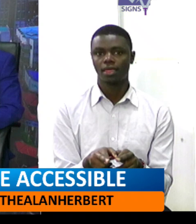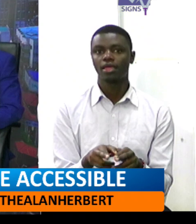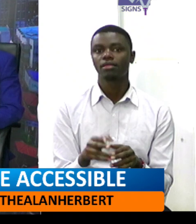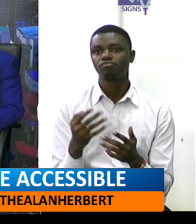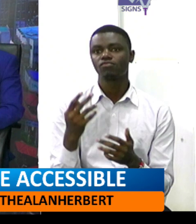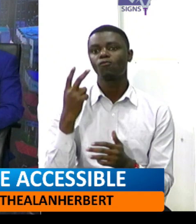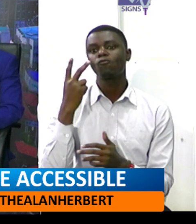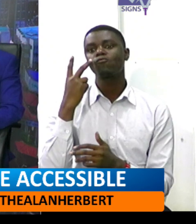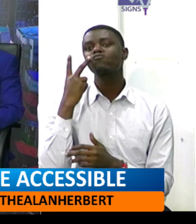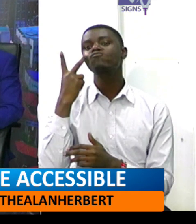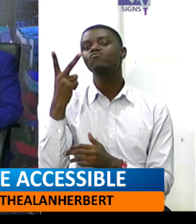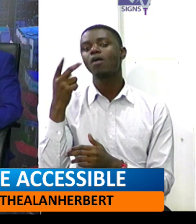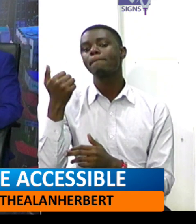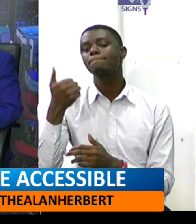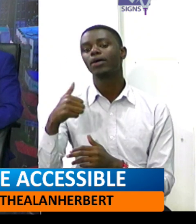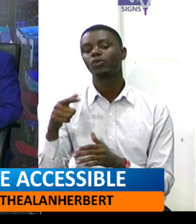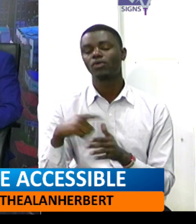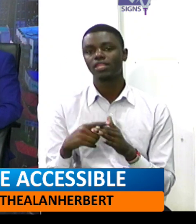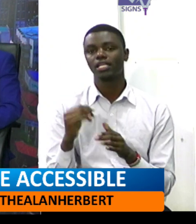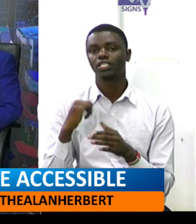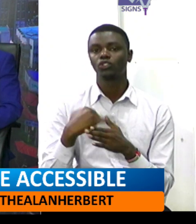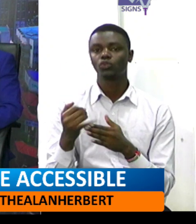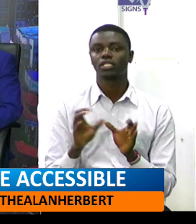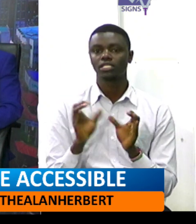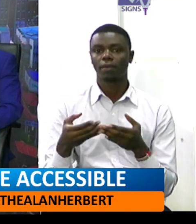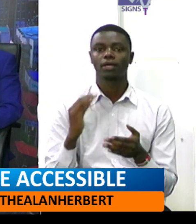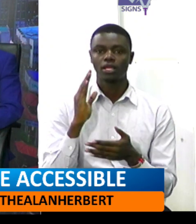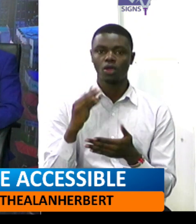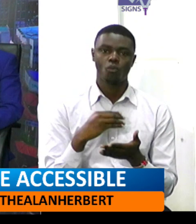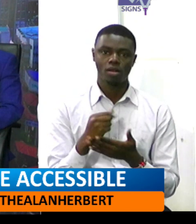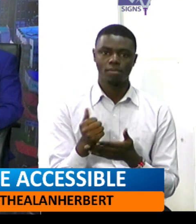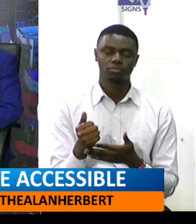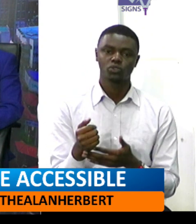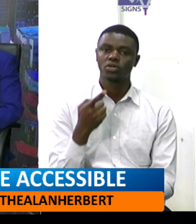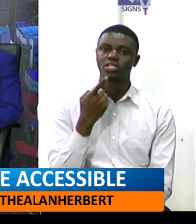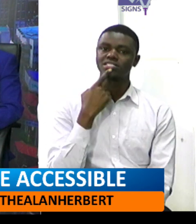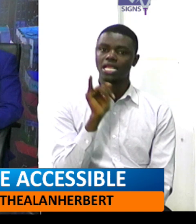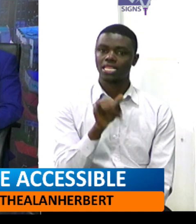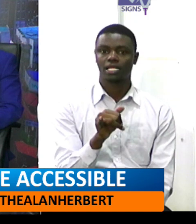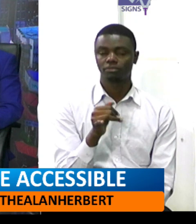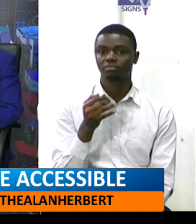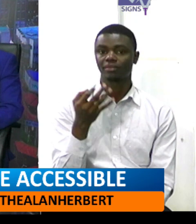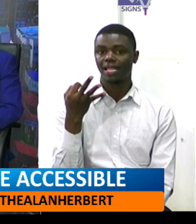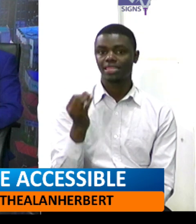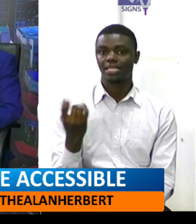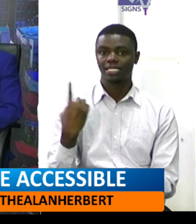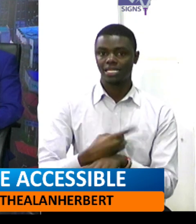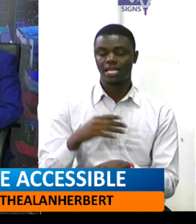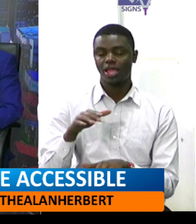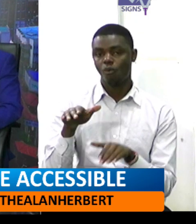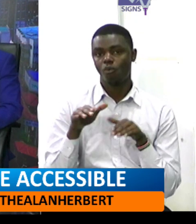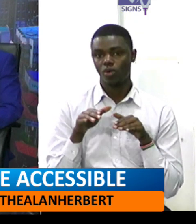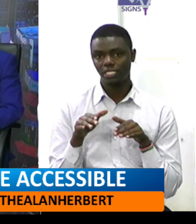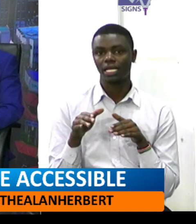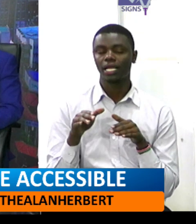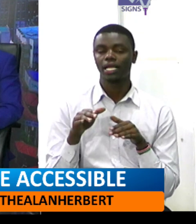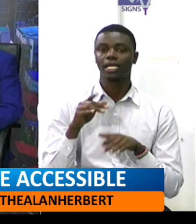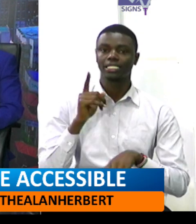unforeseen, and the insurance company will pay. So having said that, once the 30-day waiting period